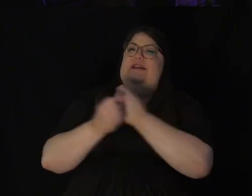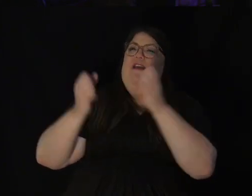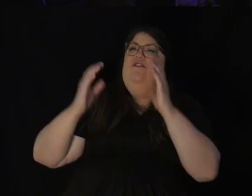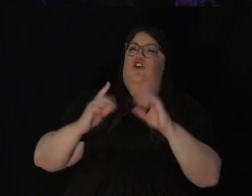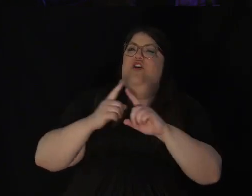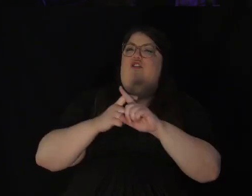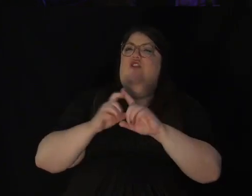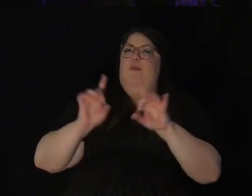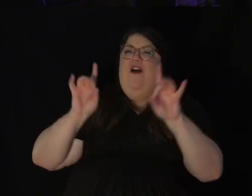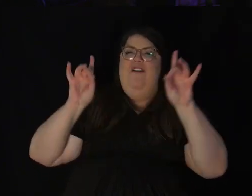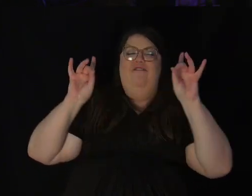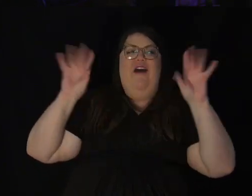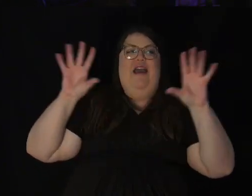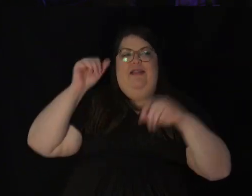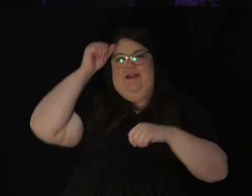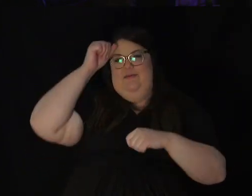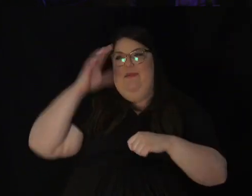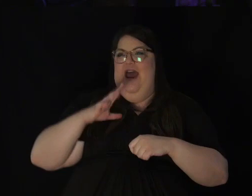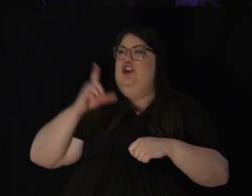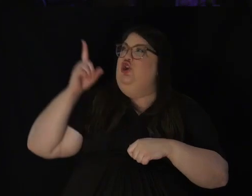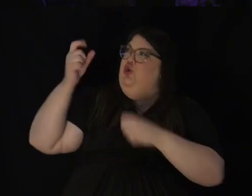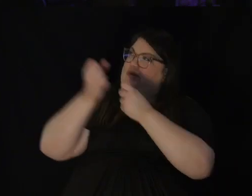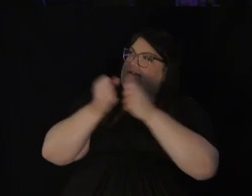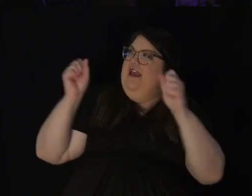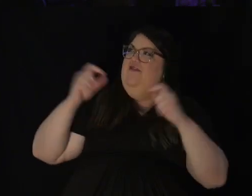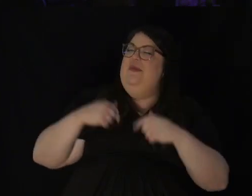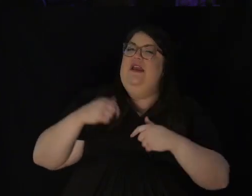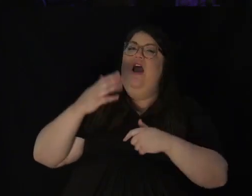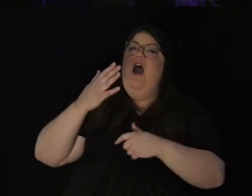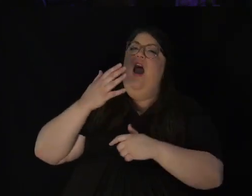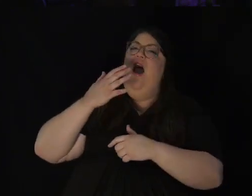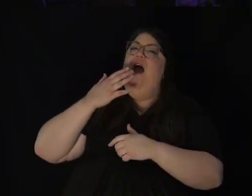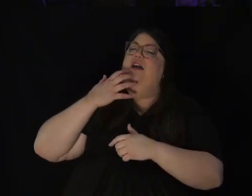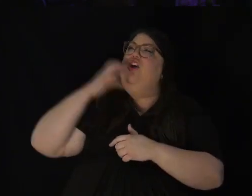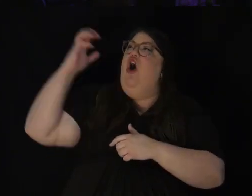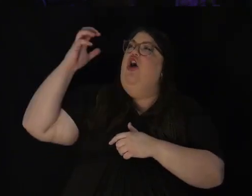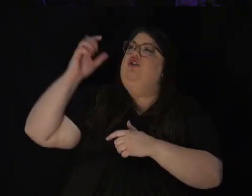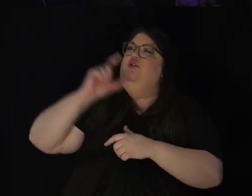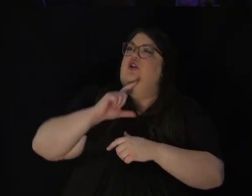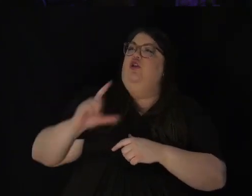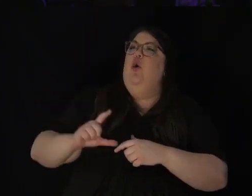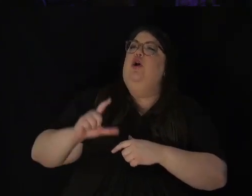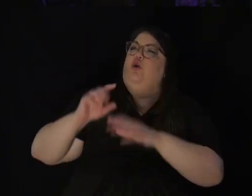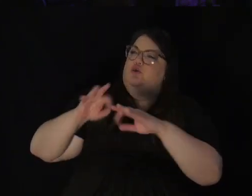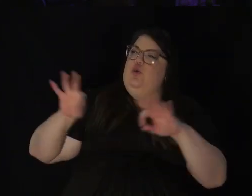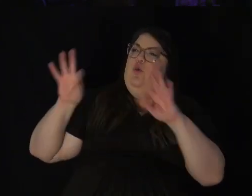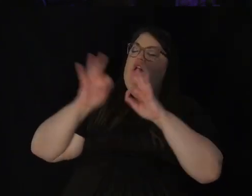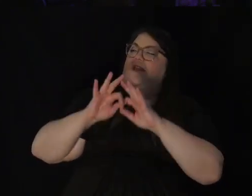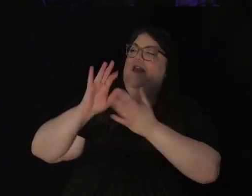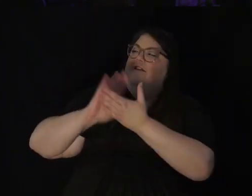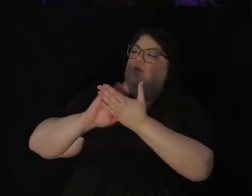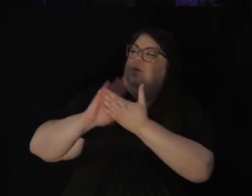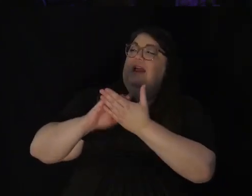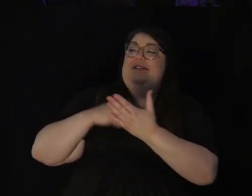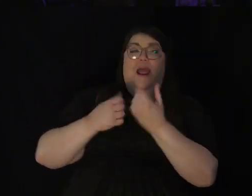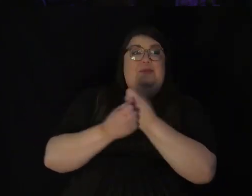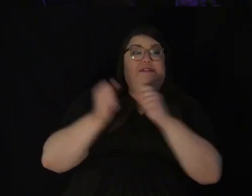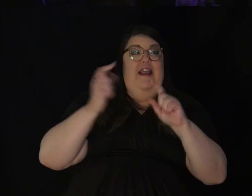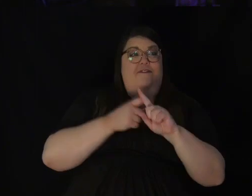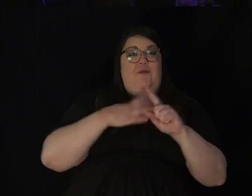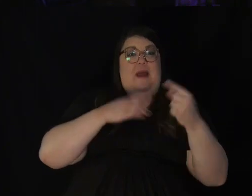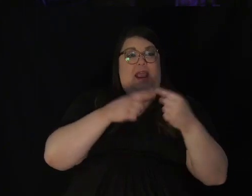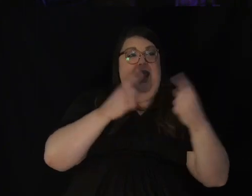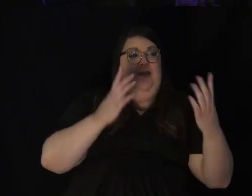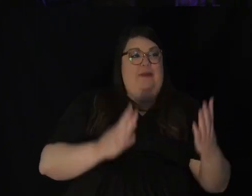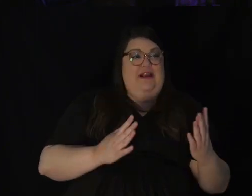violent men you save me. I call to the Lord who is worthy of praise, and I am saved from my enemies.